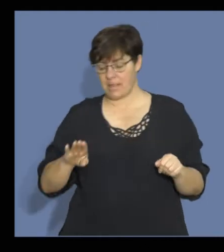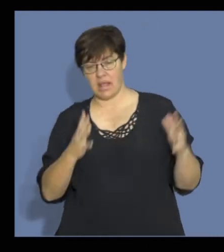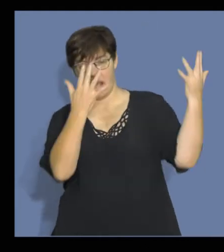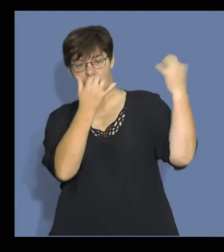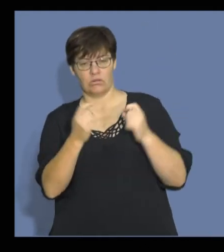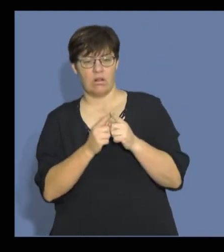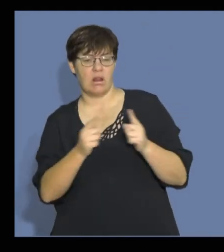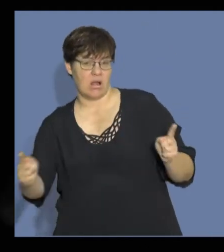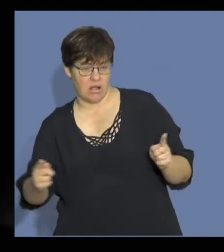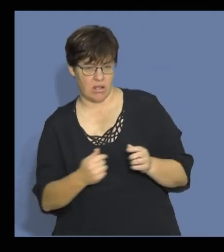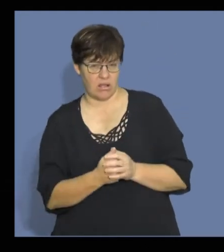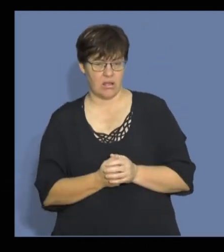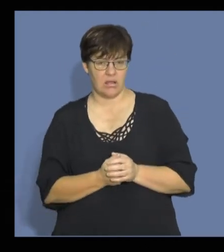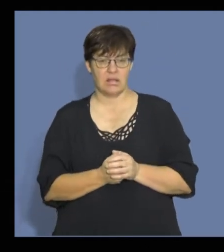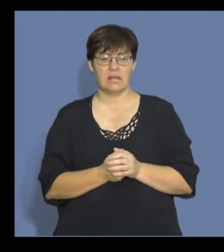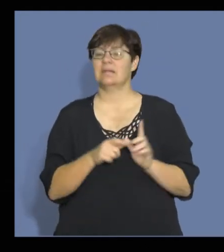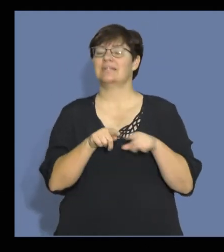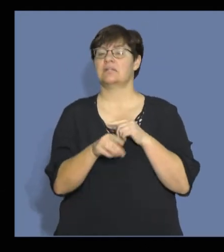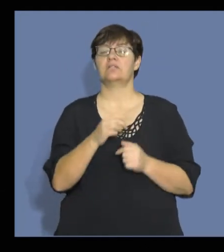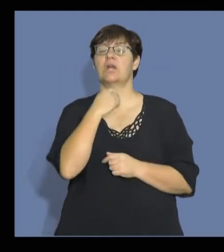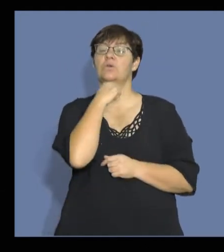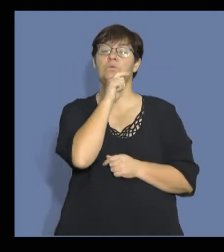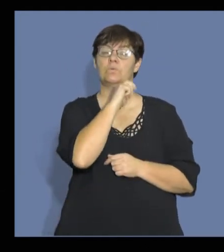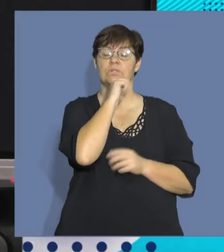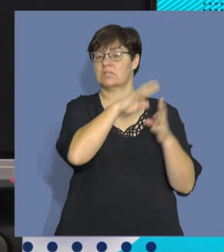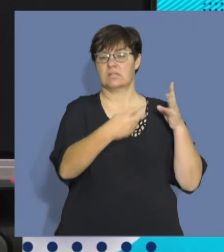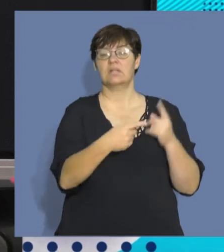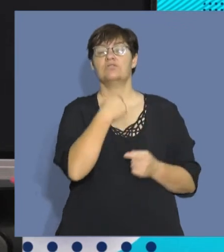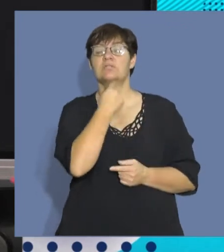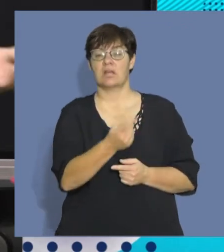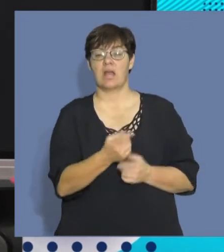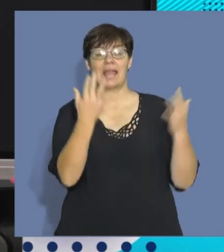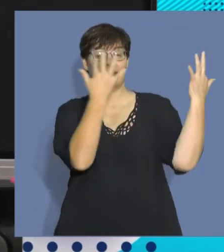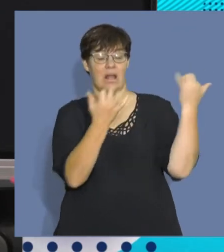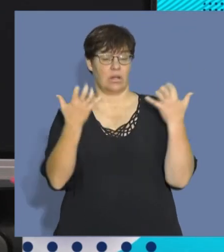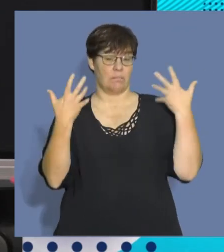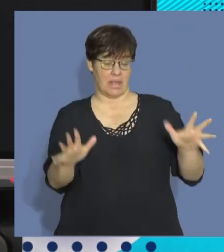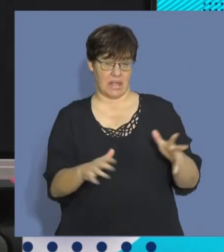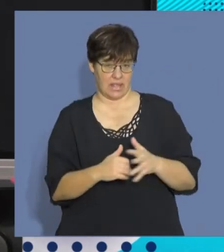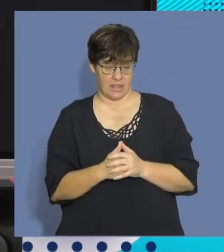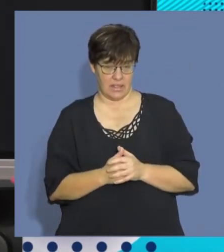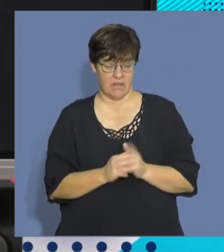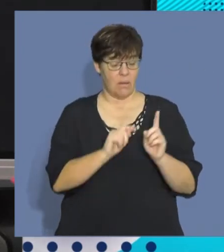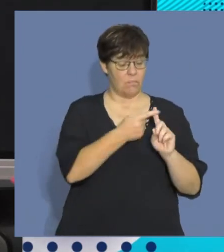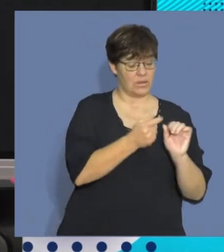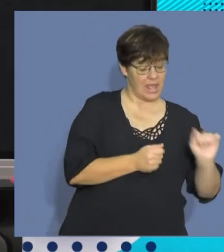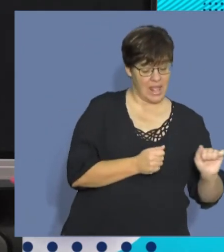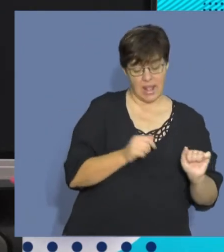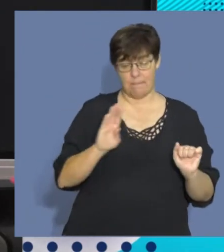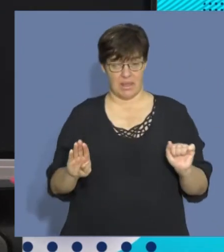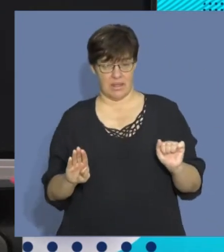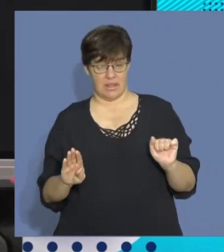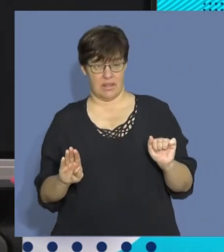B. In a test, they're not going to say use the distance formula. They're just going to say calculate the distance between points A or